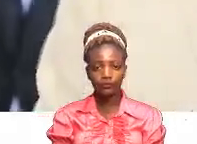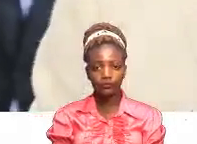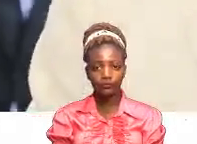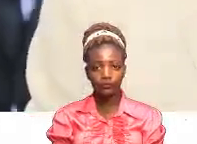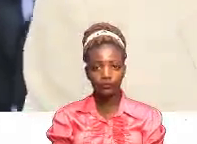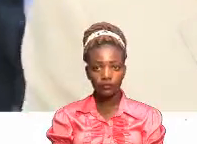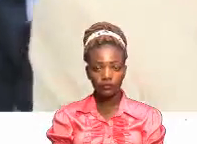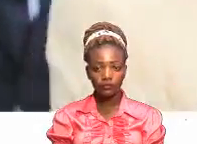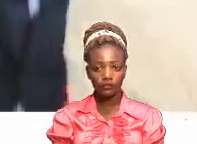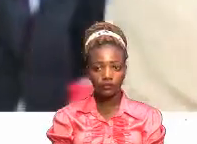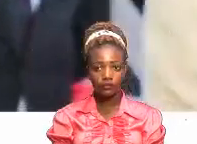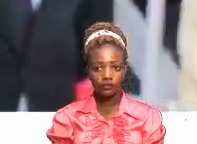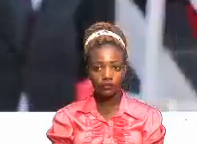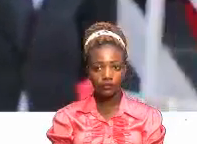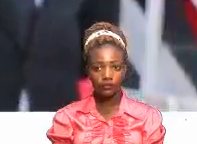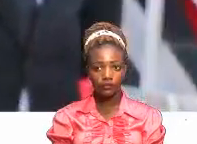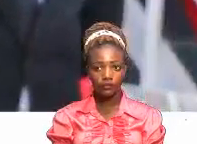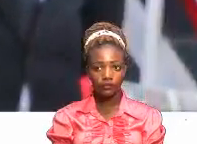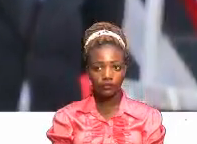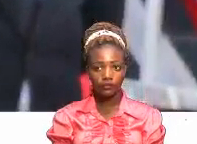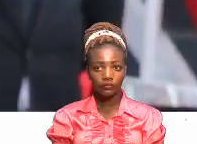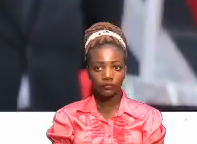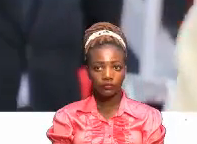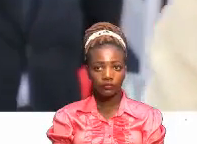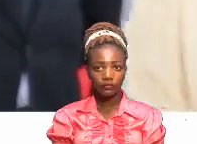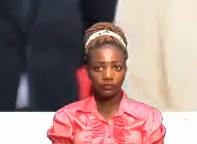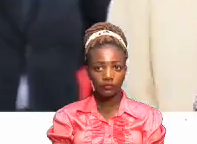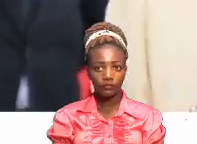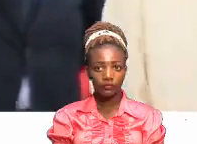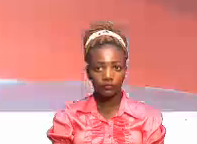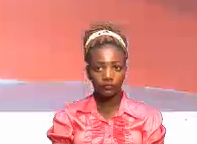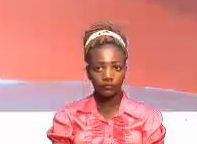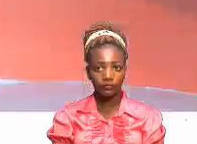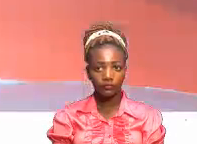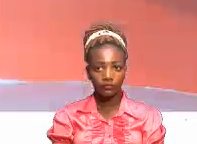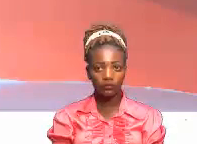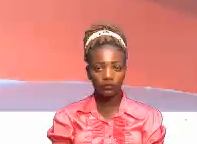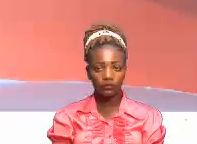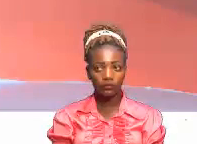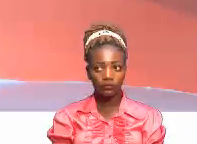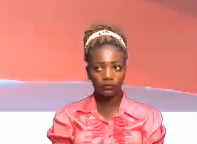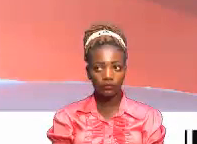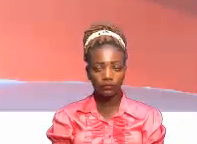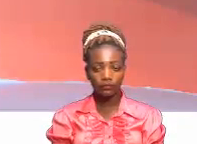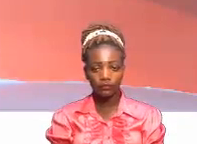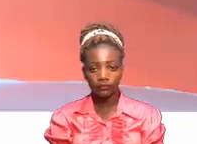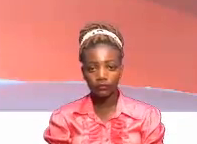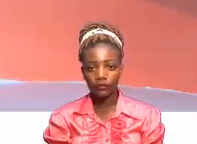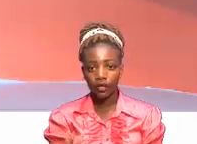then. So with this we must thank you very much and congratulations to the athletes. Na mtazamaji, shukrani sana kwa kusalia na